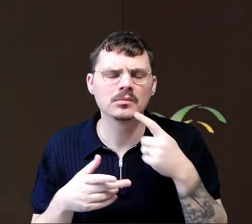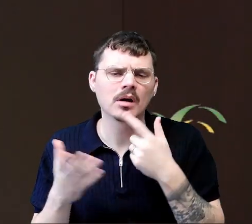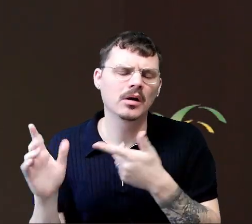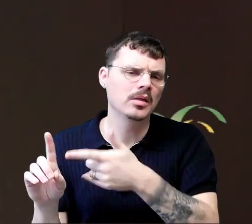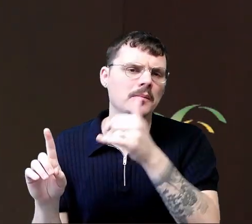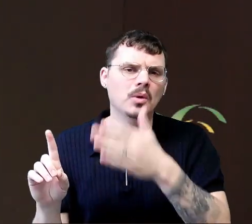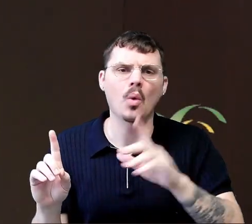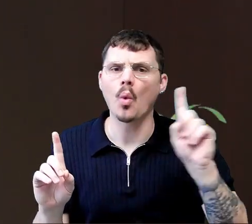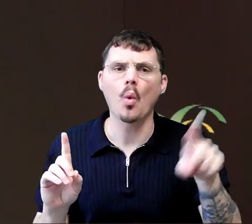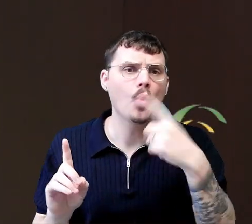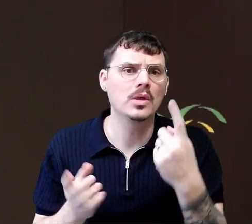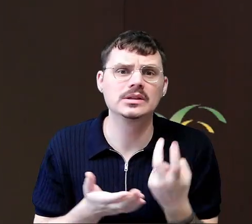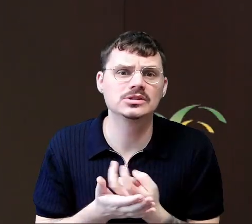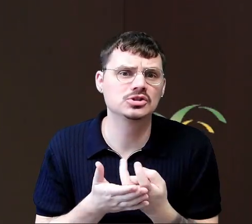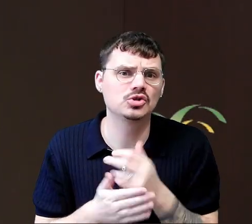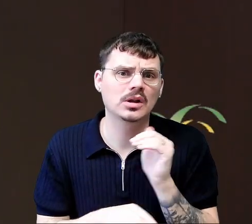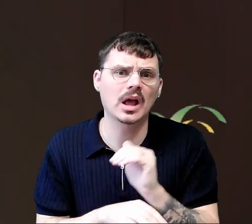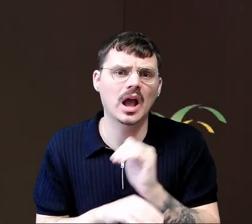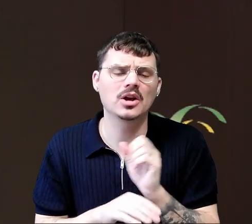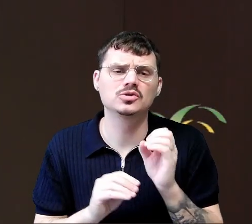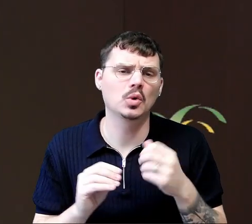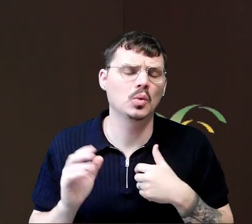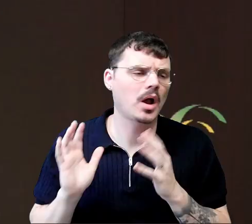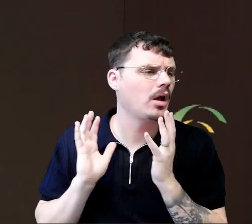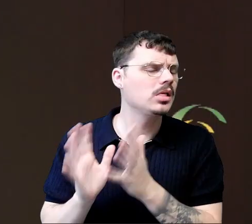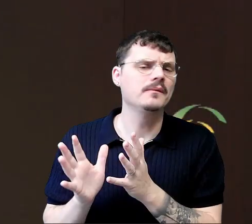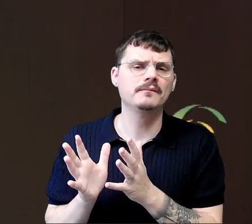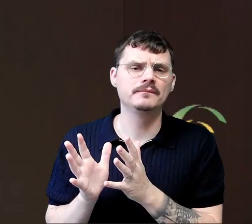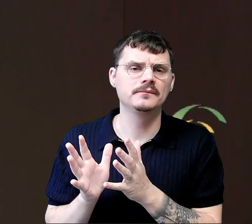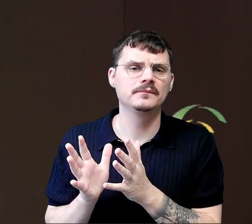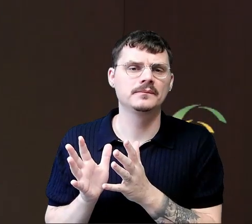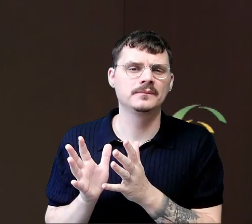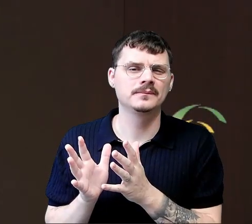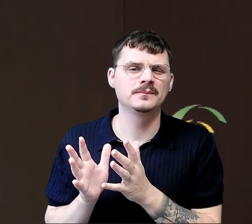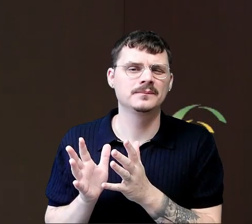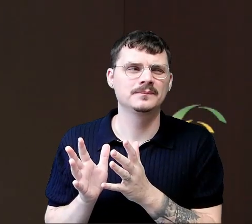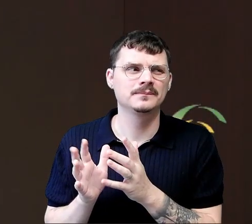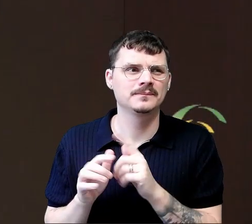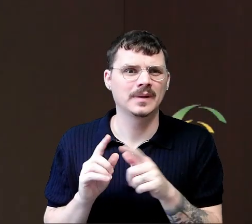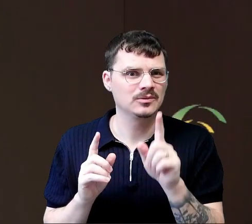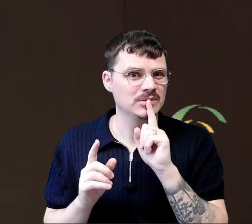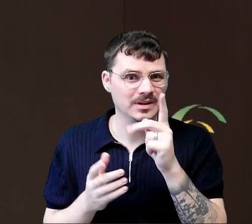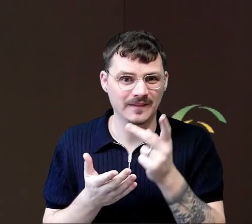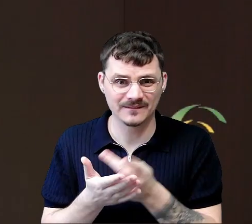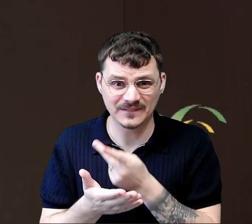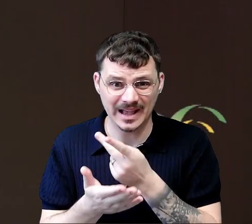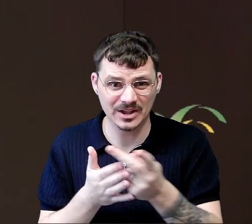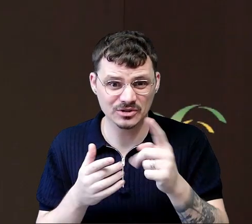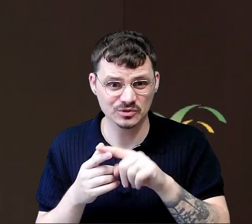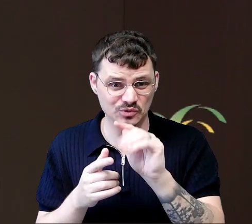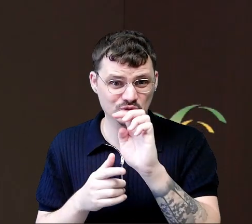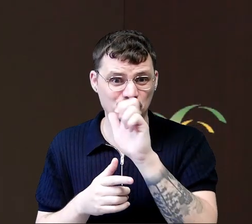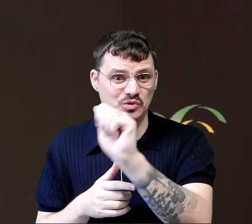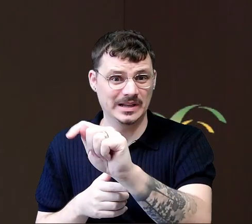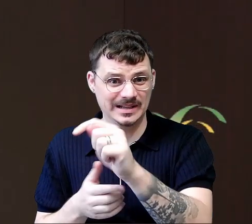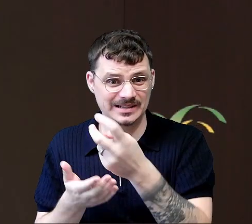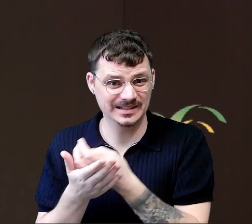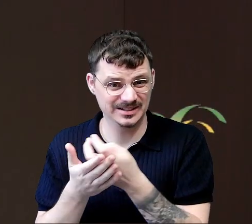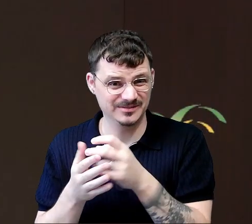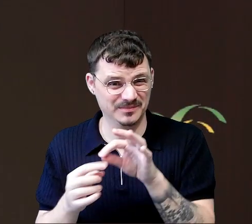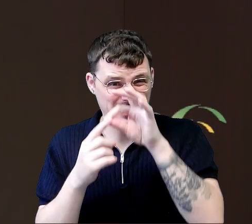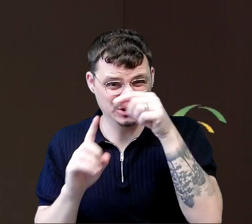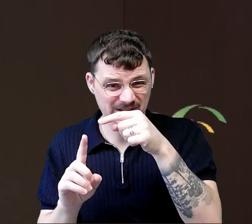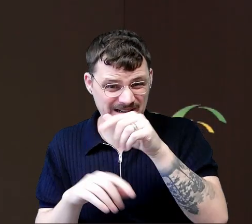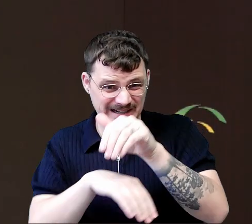having seizures at night, so we're not treating him. In fact, failure to treat seizures, especially